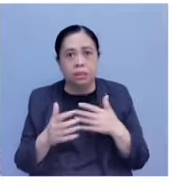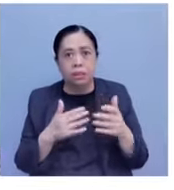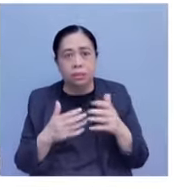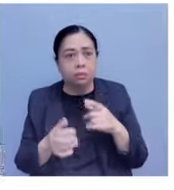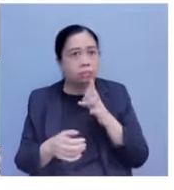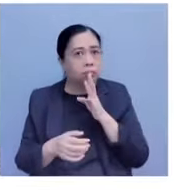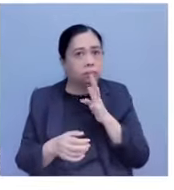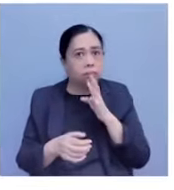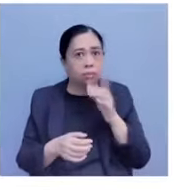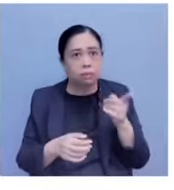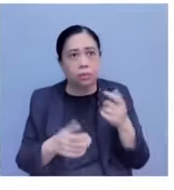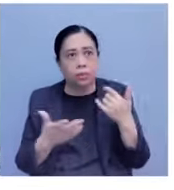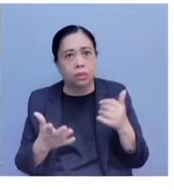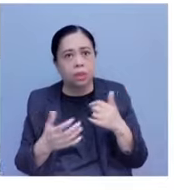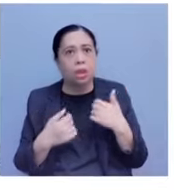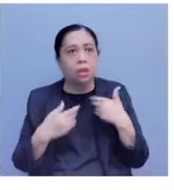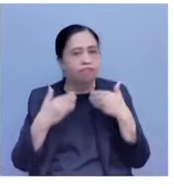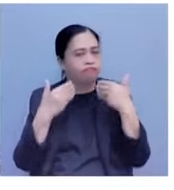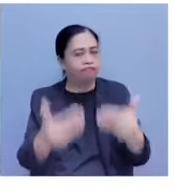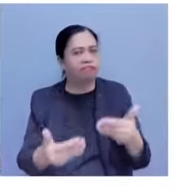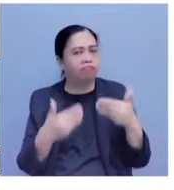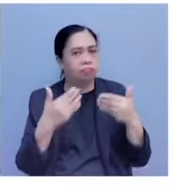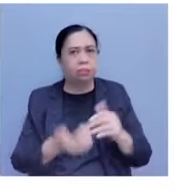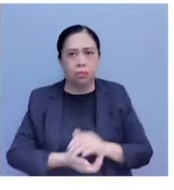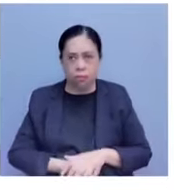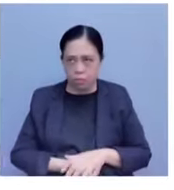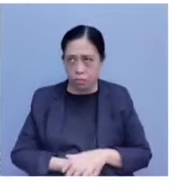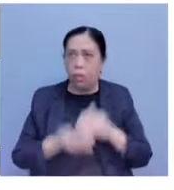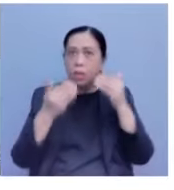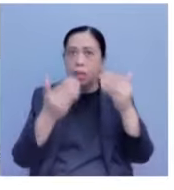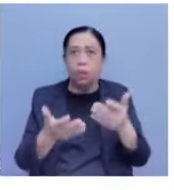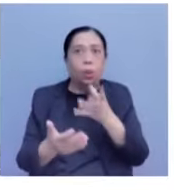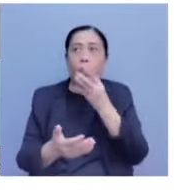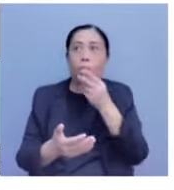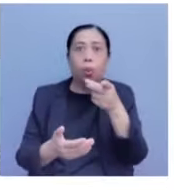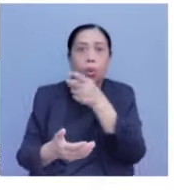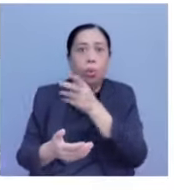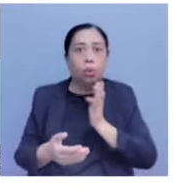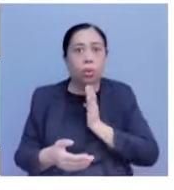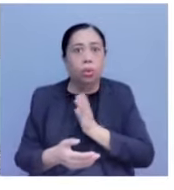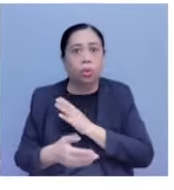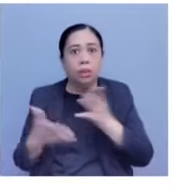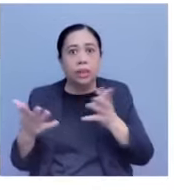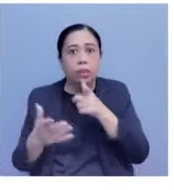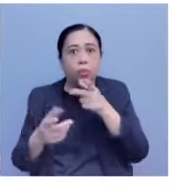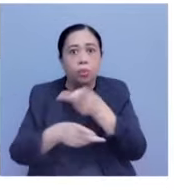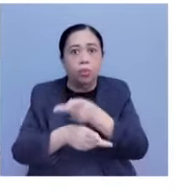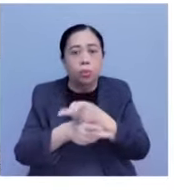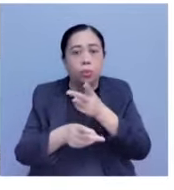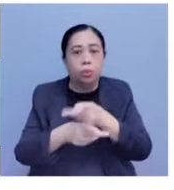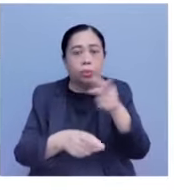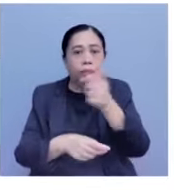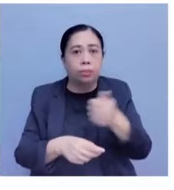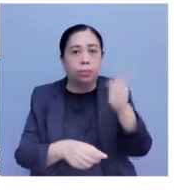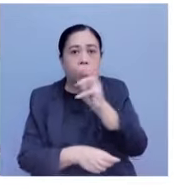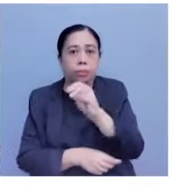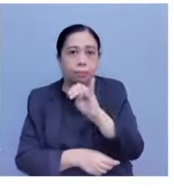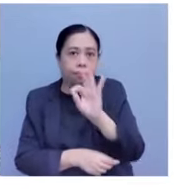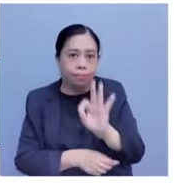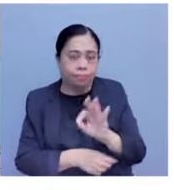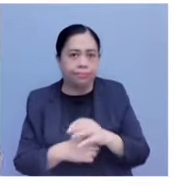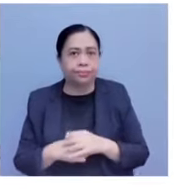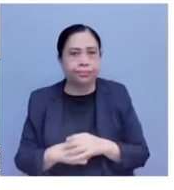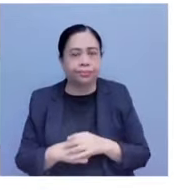statement of the government that they're moving ahead, they haven't even identified to us the managers of this fund. Attorney